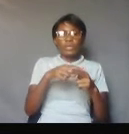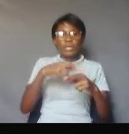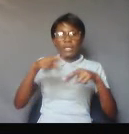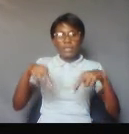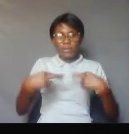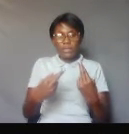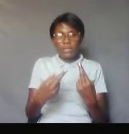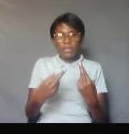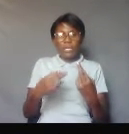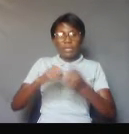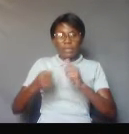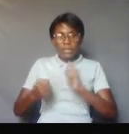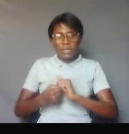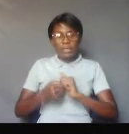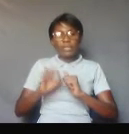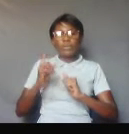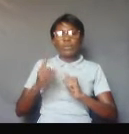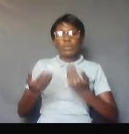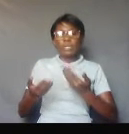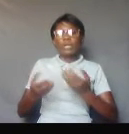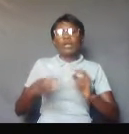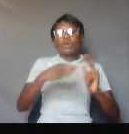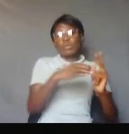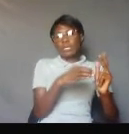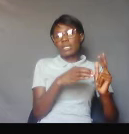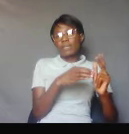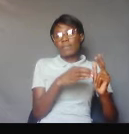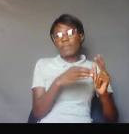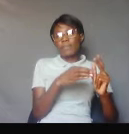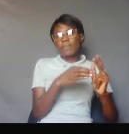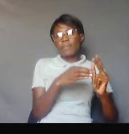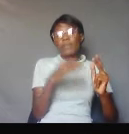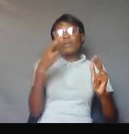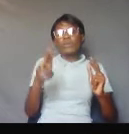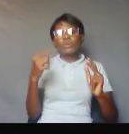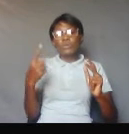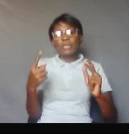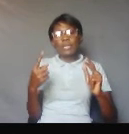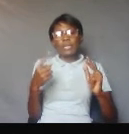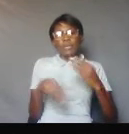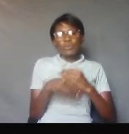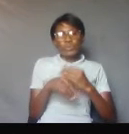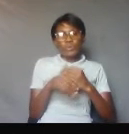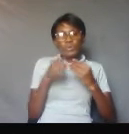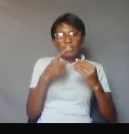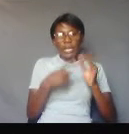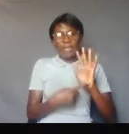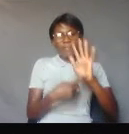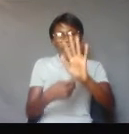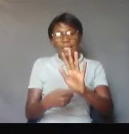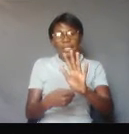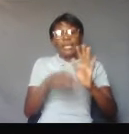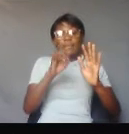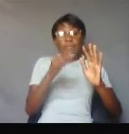with the liberation. We don't say, oh, this is what it looks like when a community flourished. We try to journey with communities to